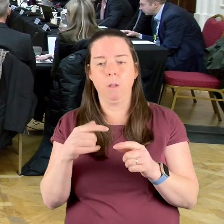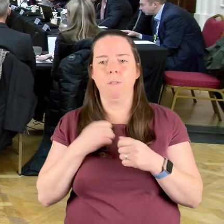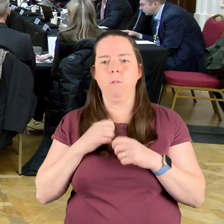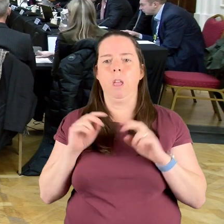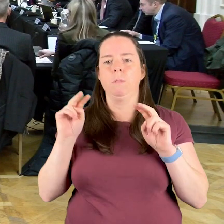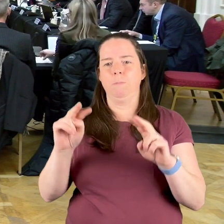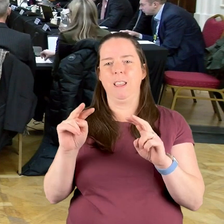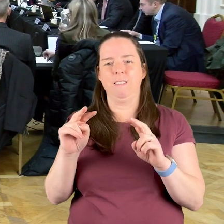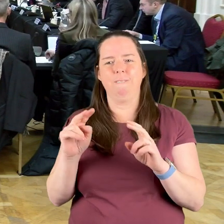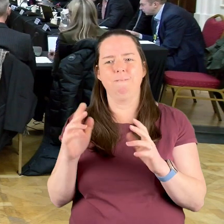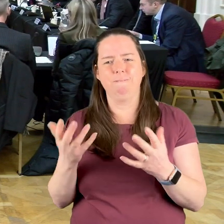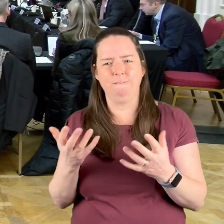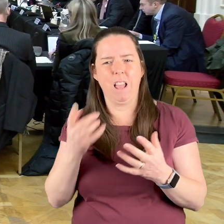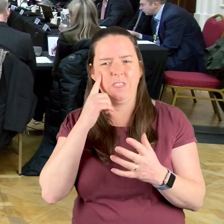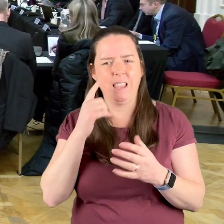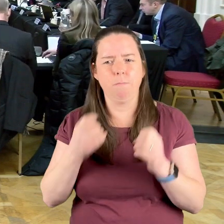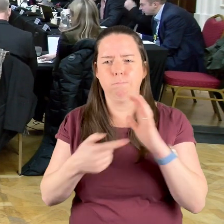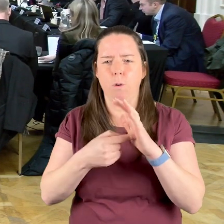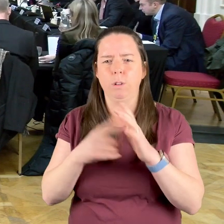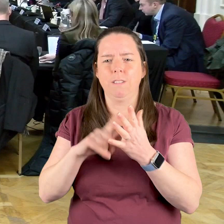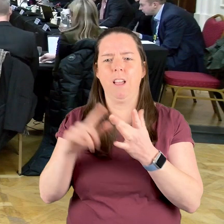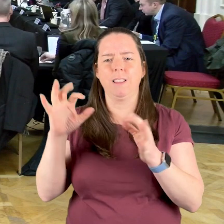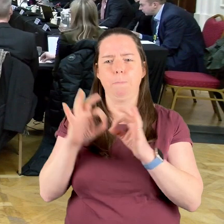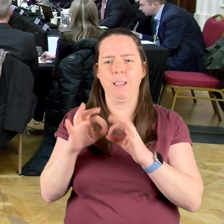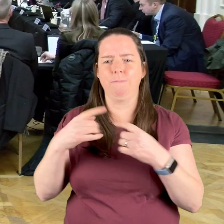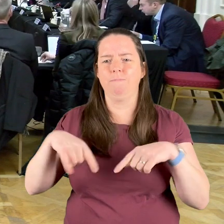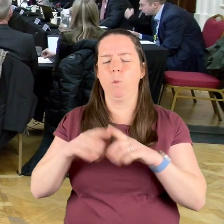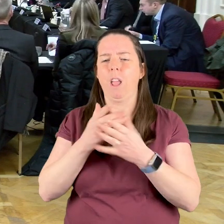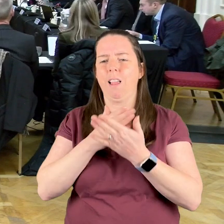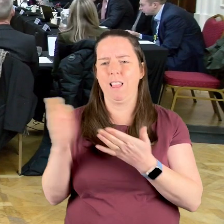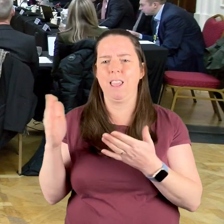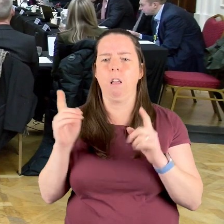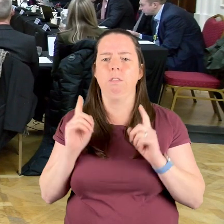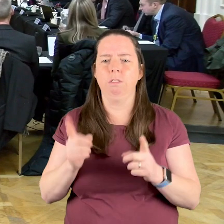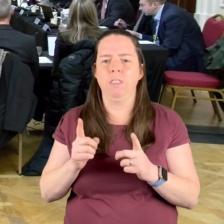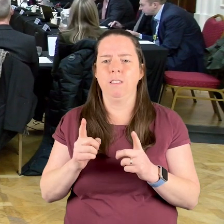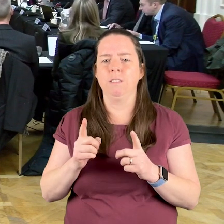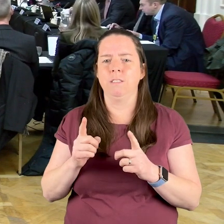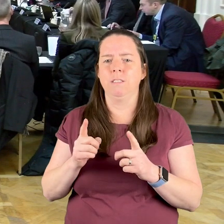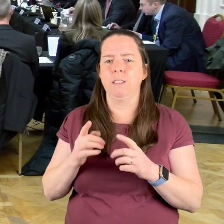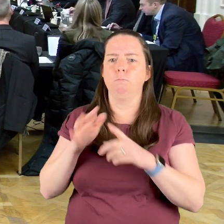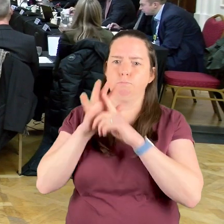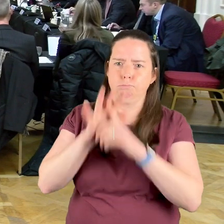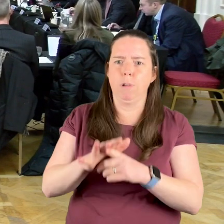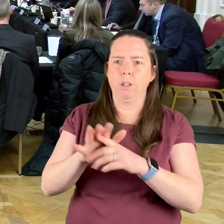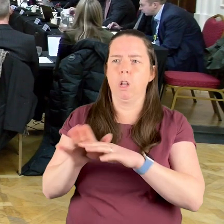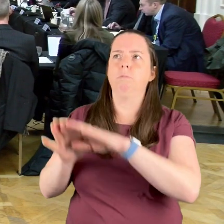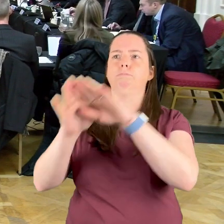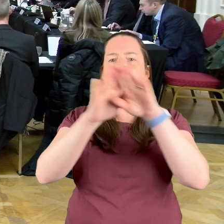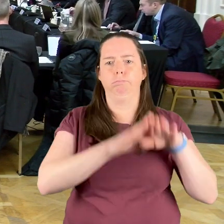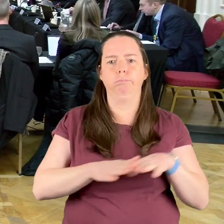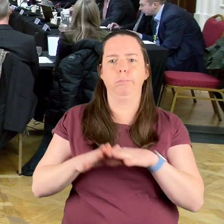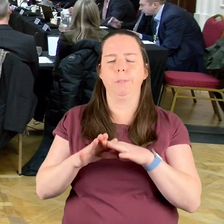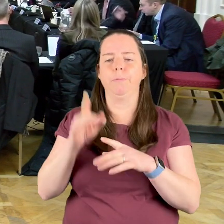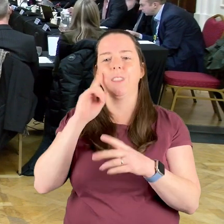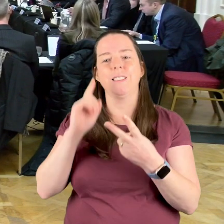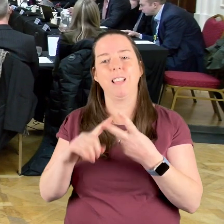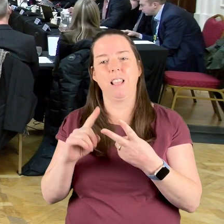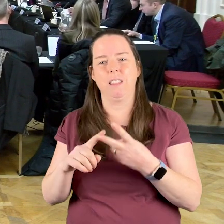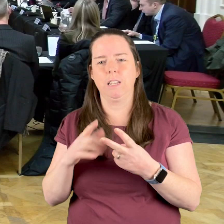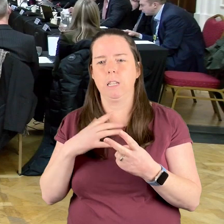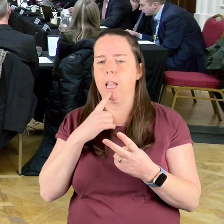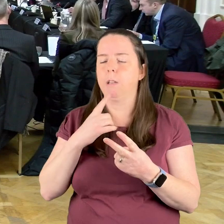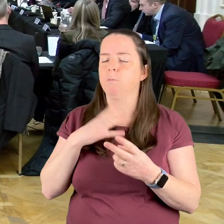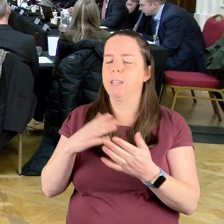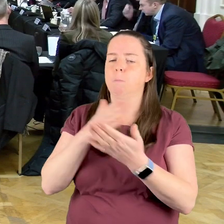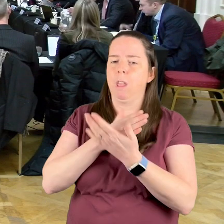it's important as an ICB that we're clear that this is a pressure right across the system. I think the second thing to say, and